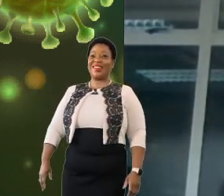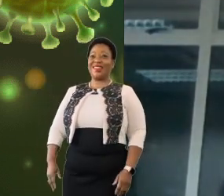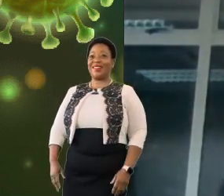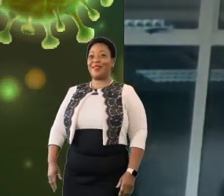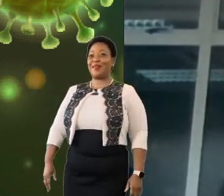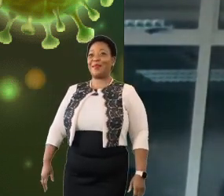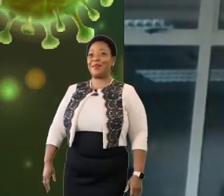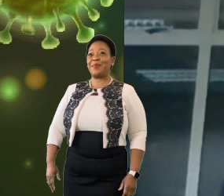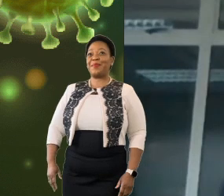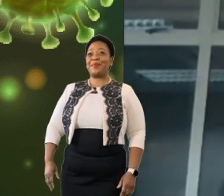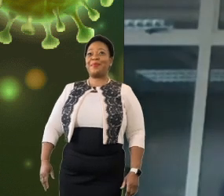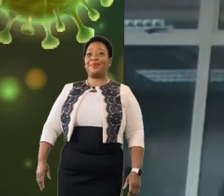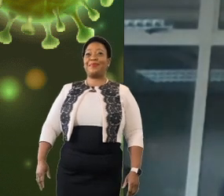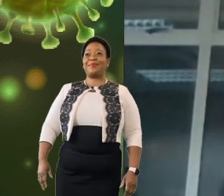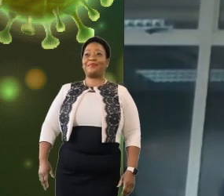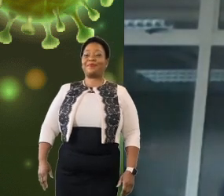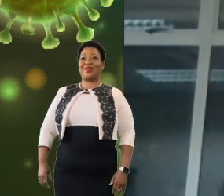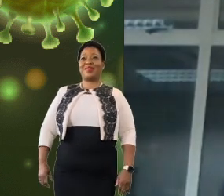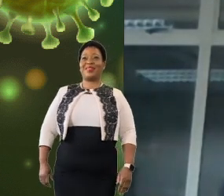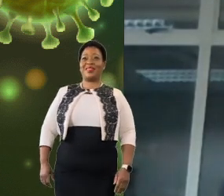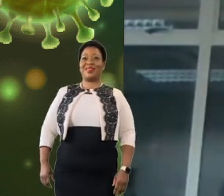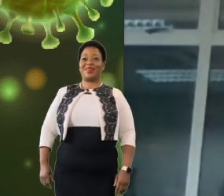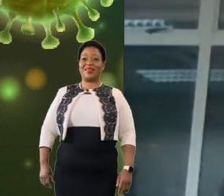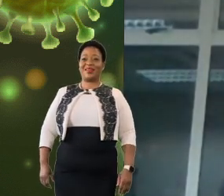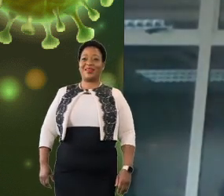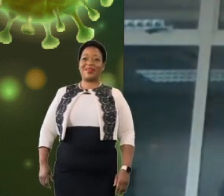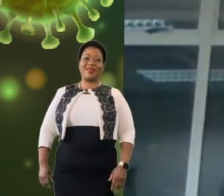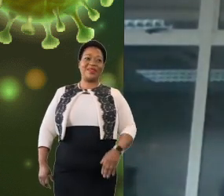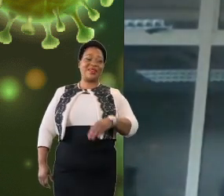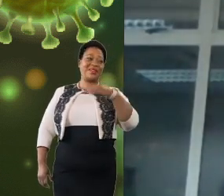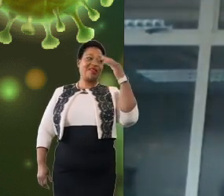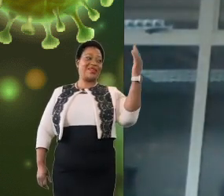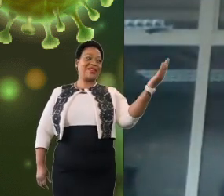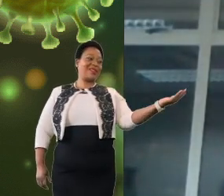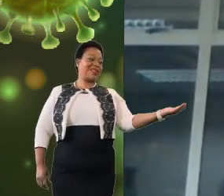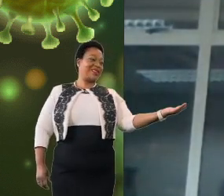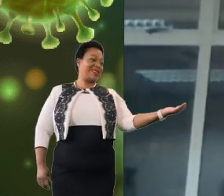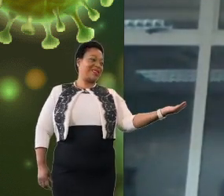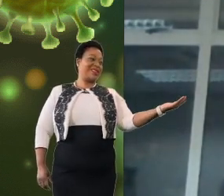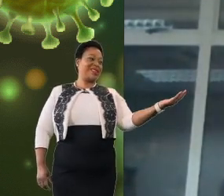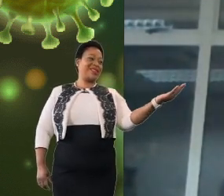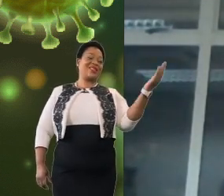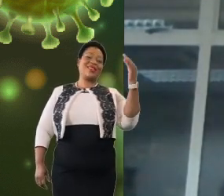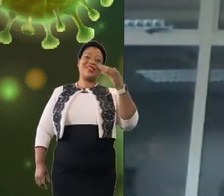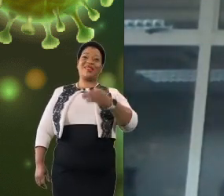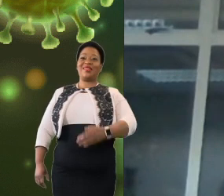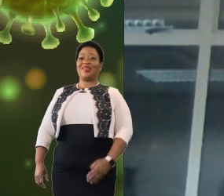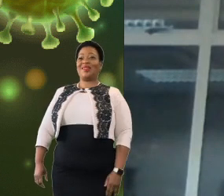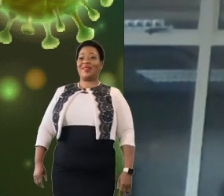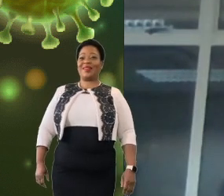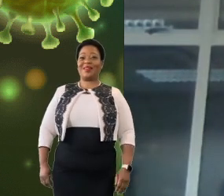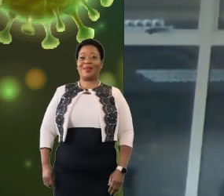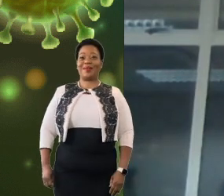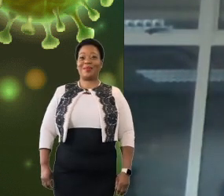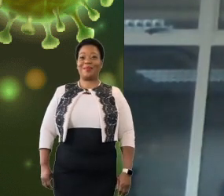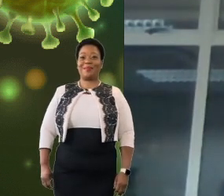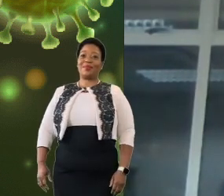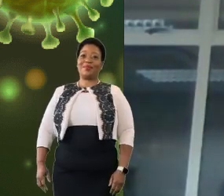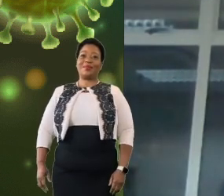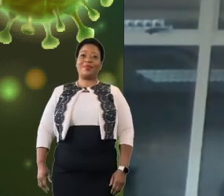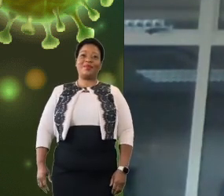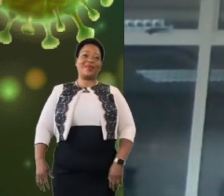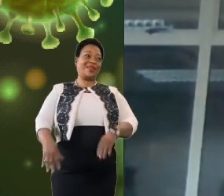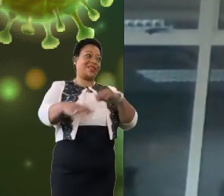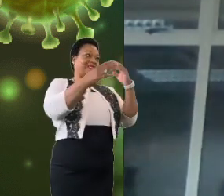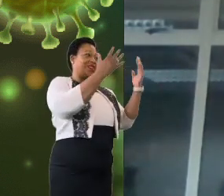then regulatory delays, and also because I'm on leave today and my colleague is taking